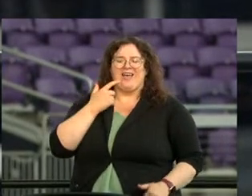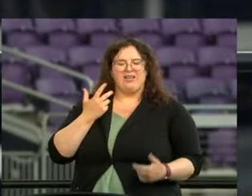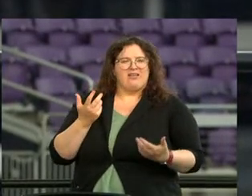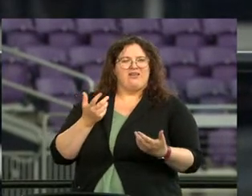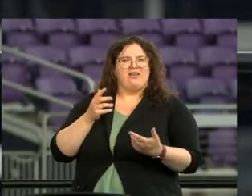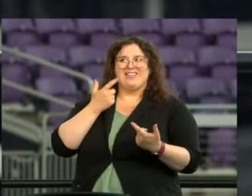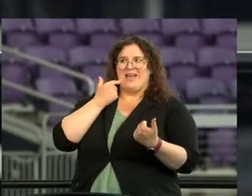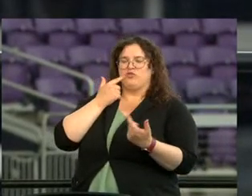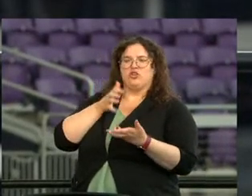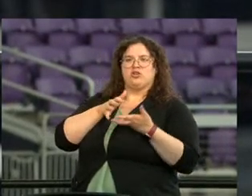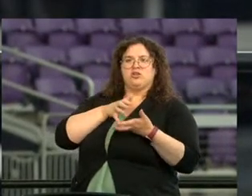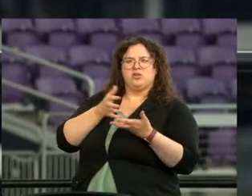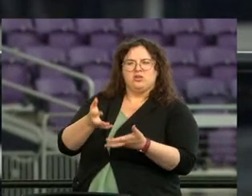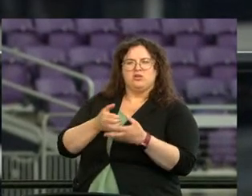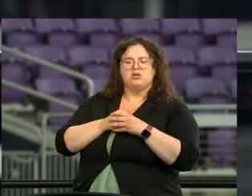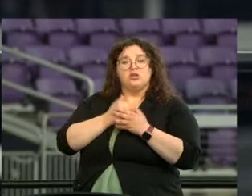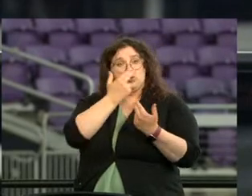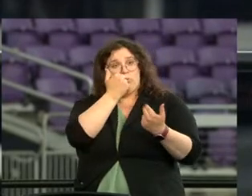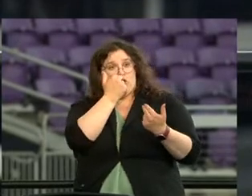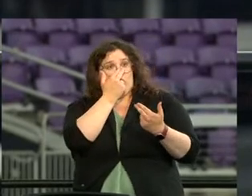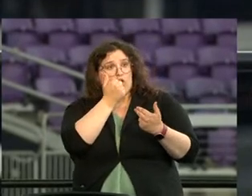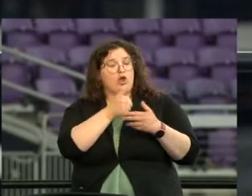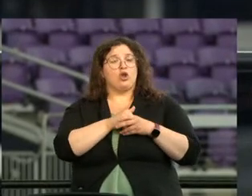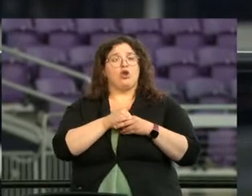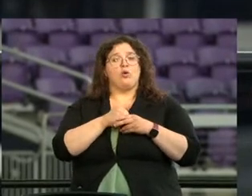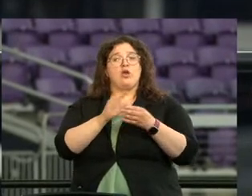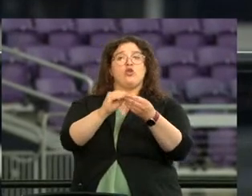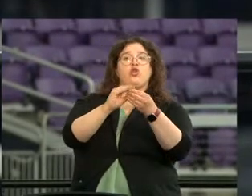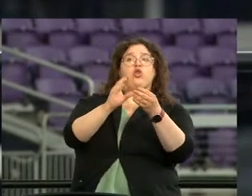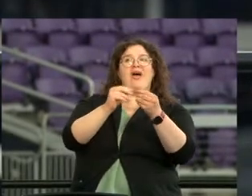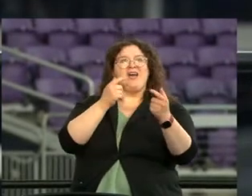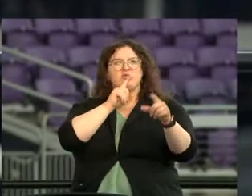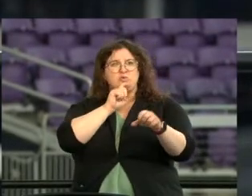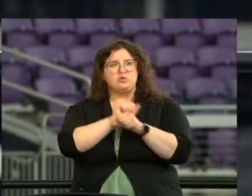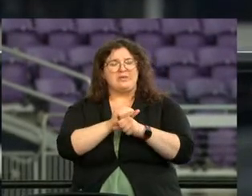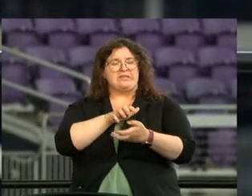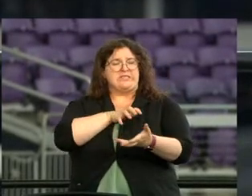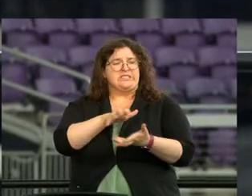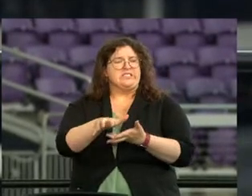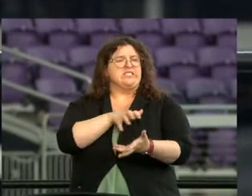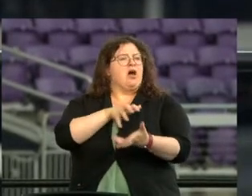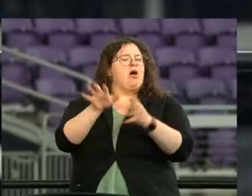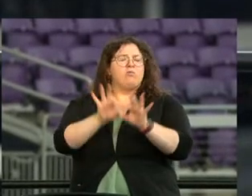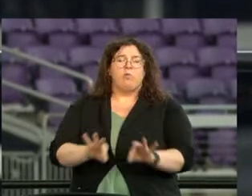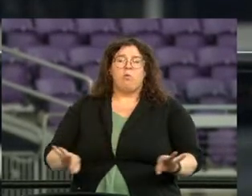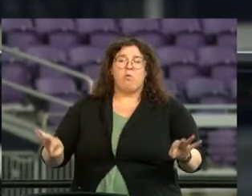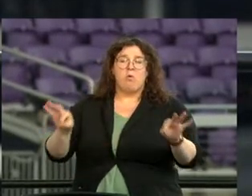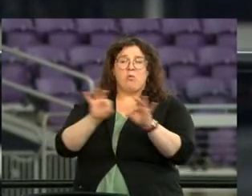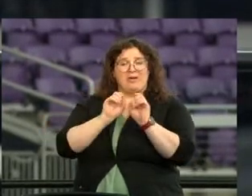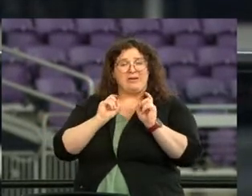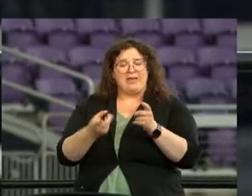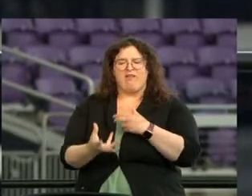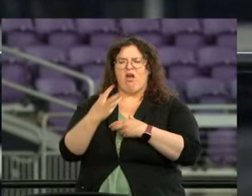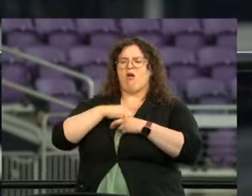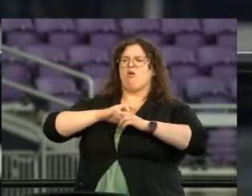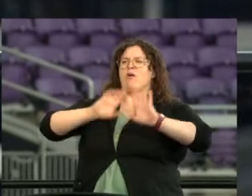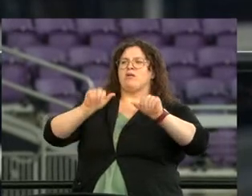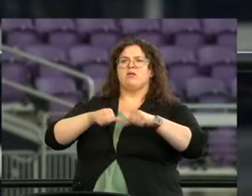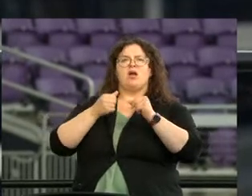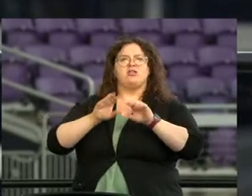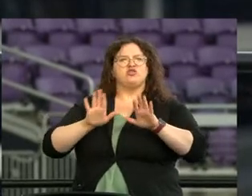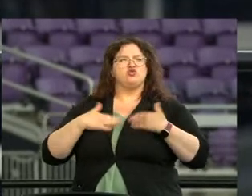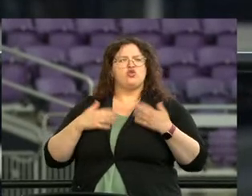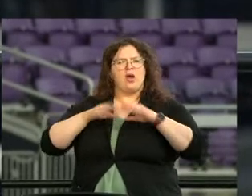laughter. Humor that produces genuine laughter is one of the most important gifts you can use to spread joy and hope for